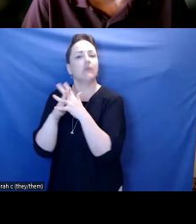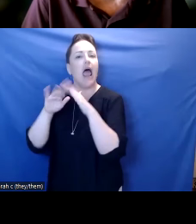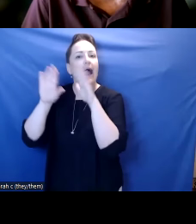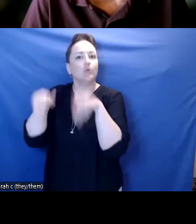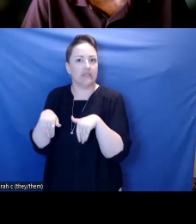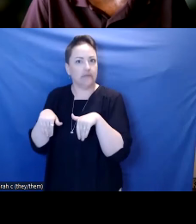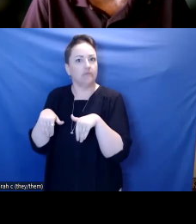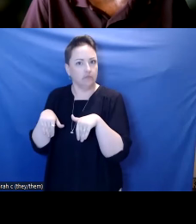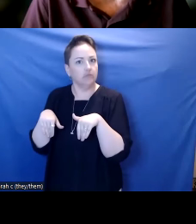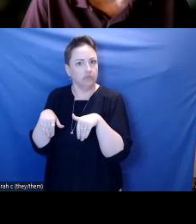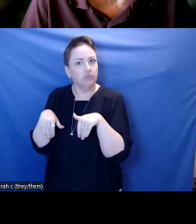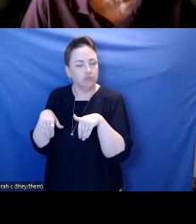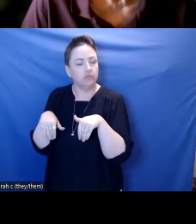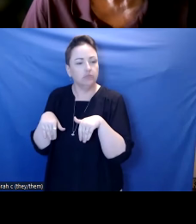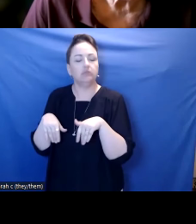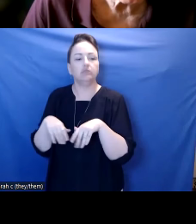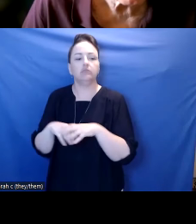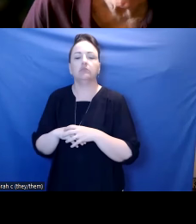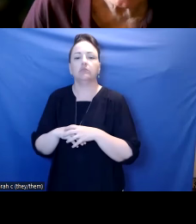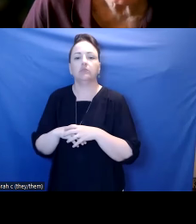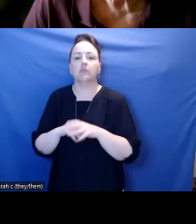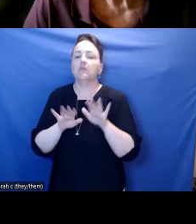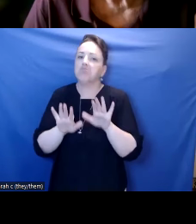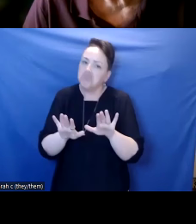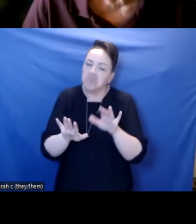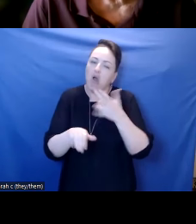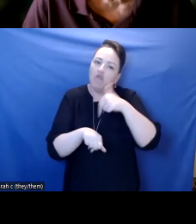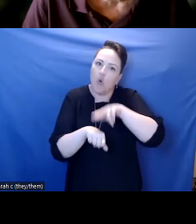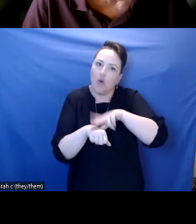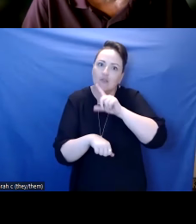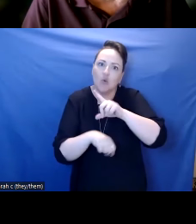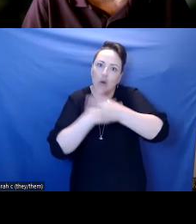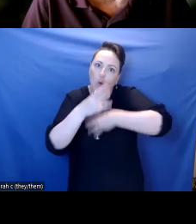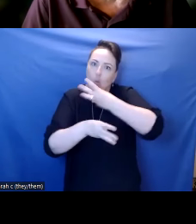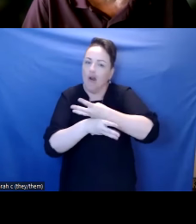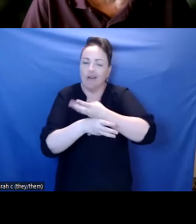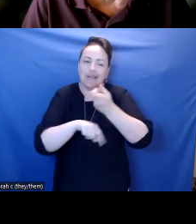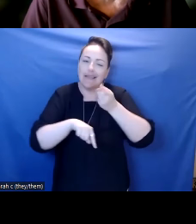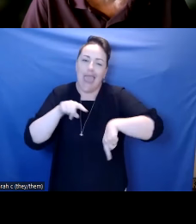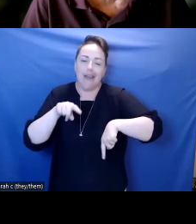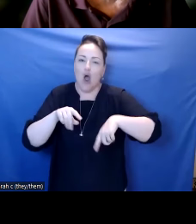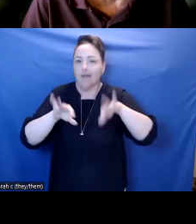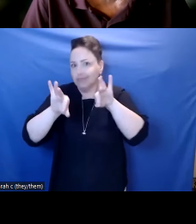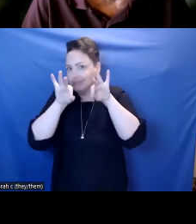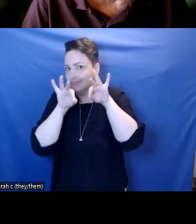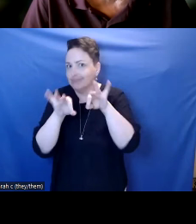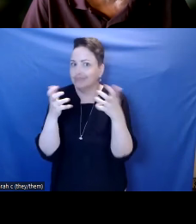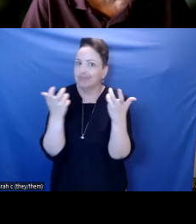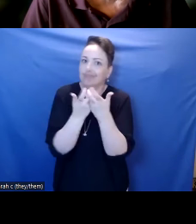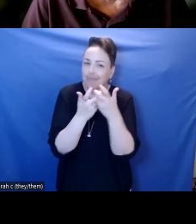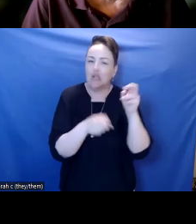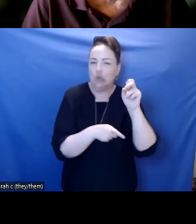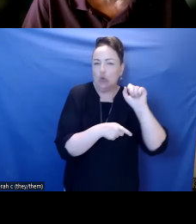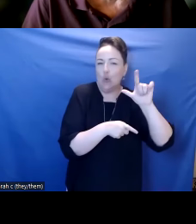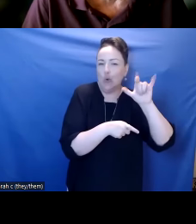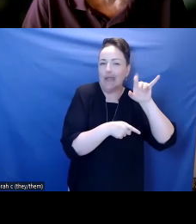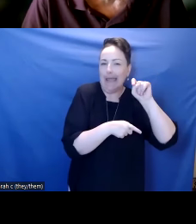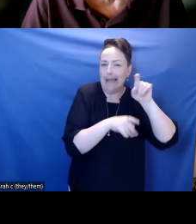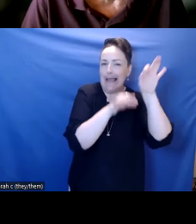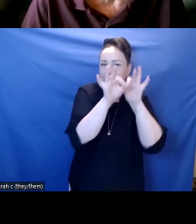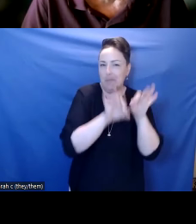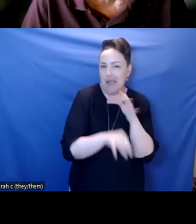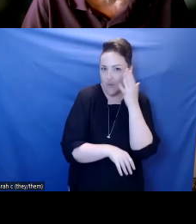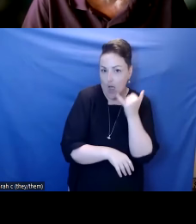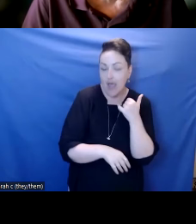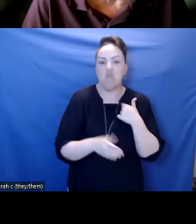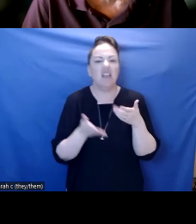concept. Of course, the real world doesn't work exactly that way for reasons that are explained in the toolkit. But nevertheless, this